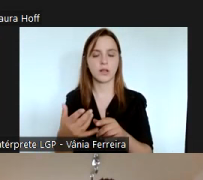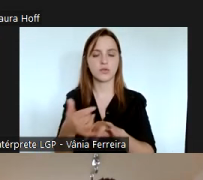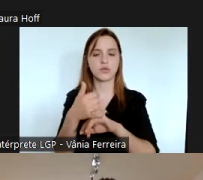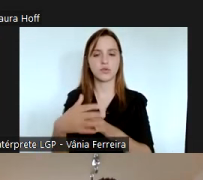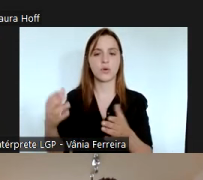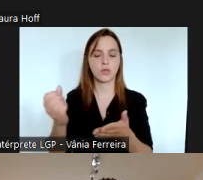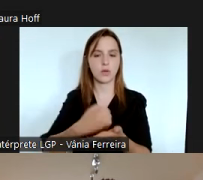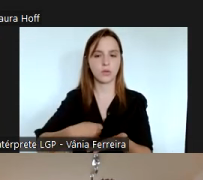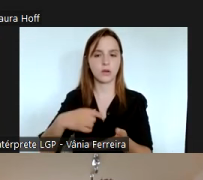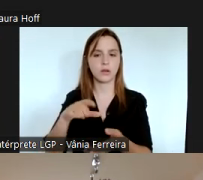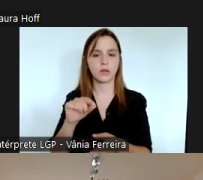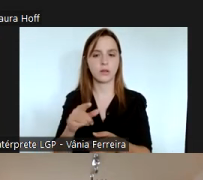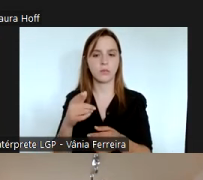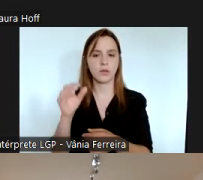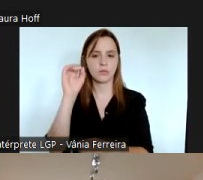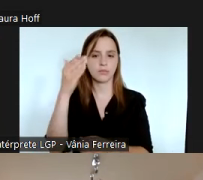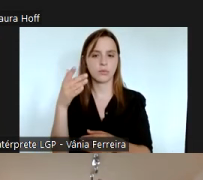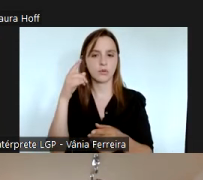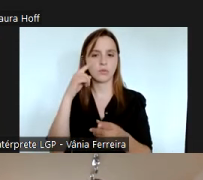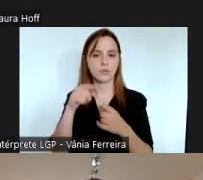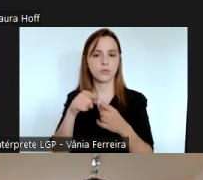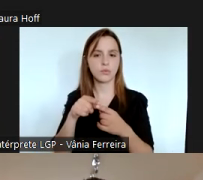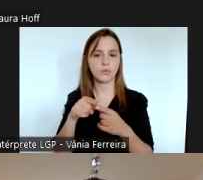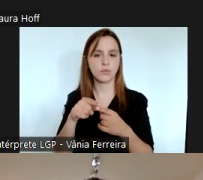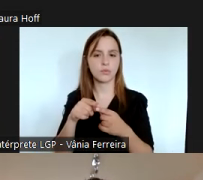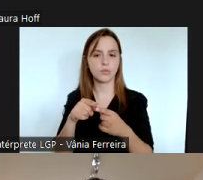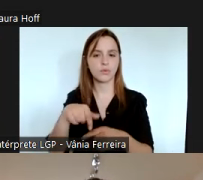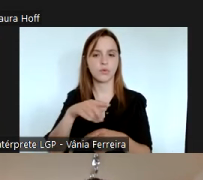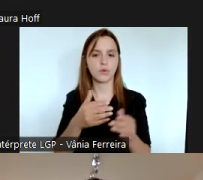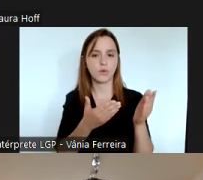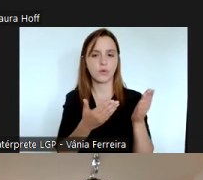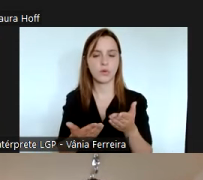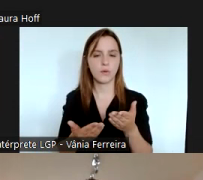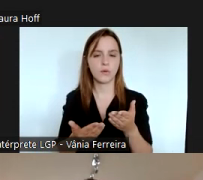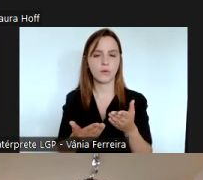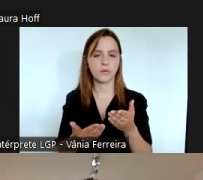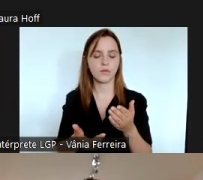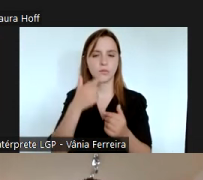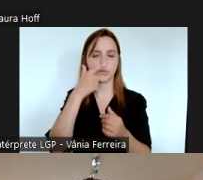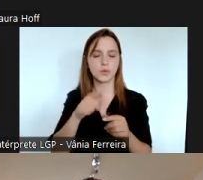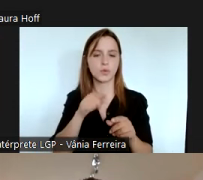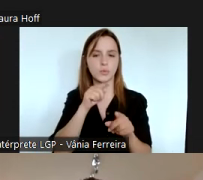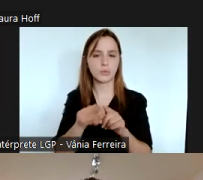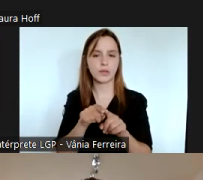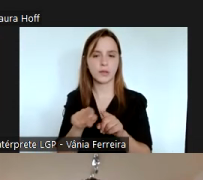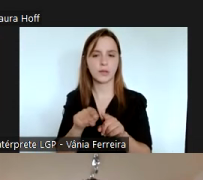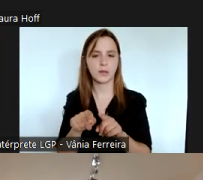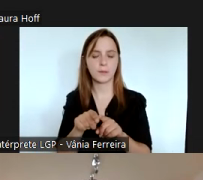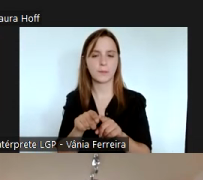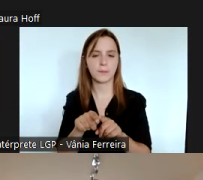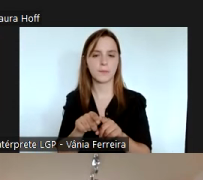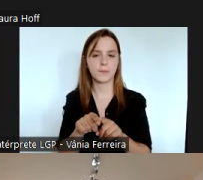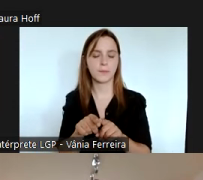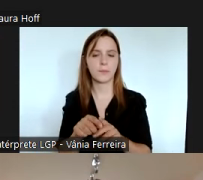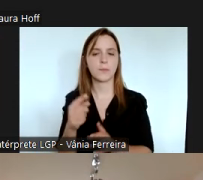by the principle of equality of arms, we had invited a pro-government politician, one of the opposition's public